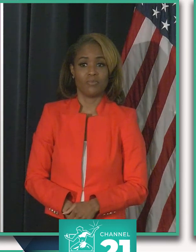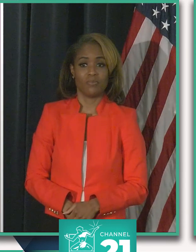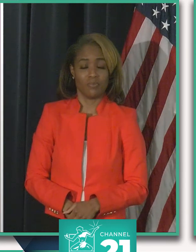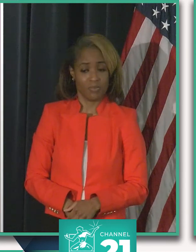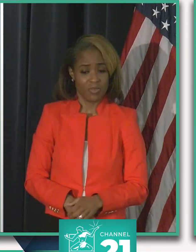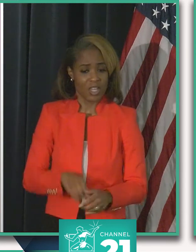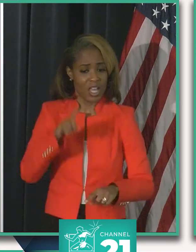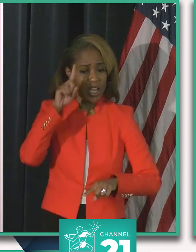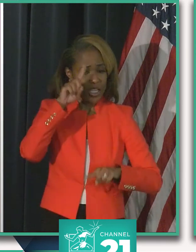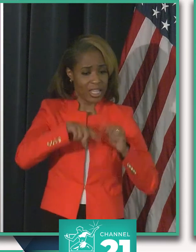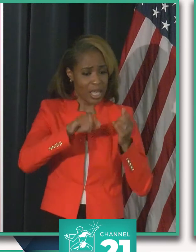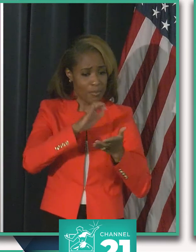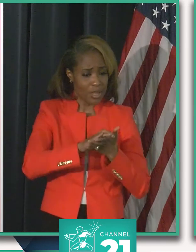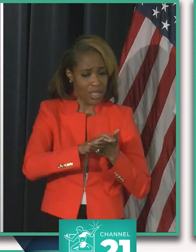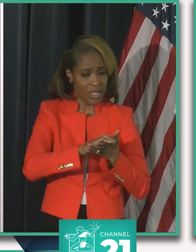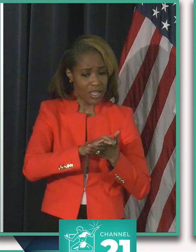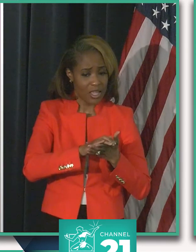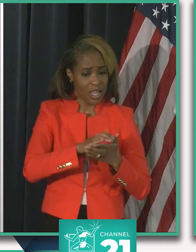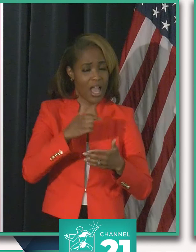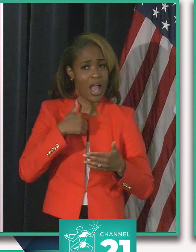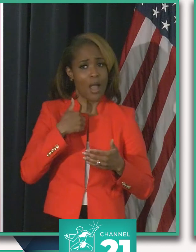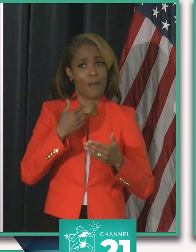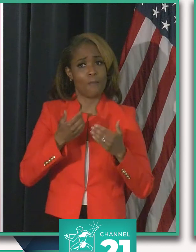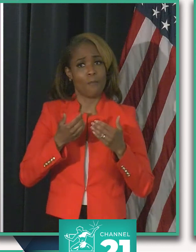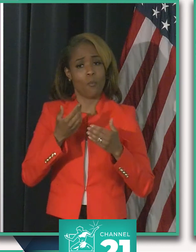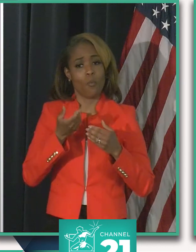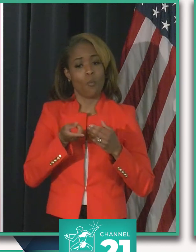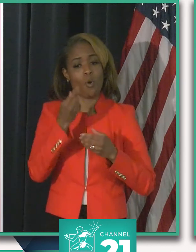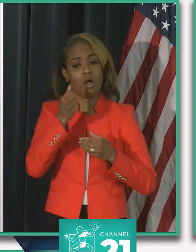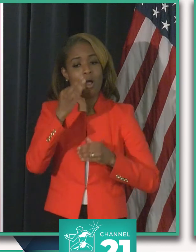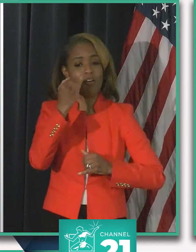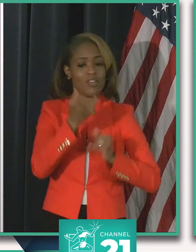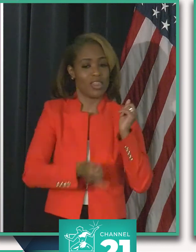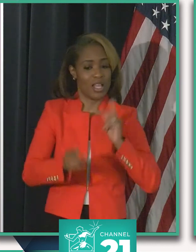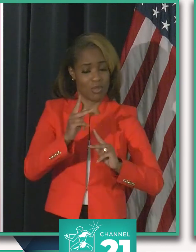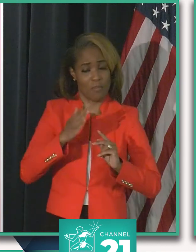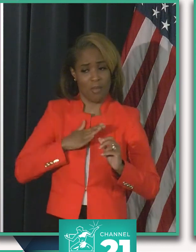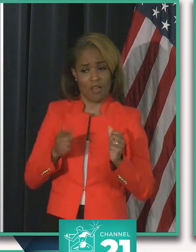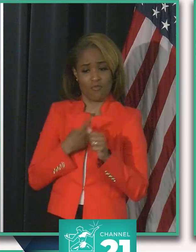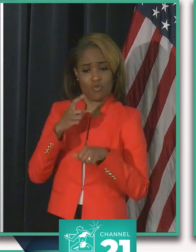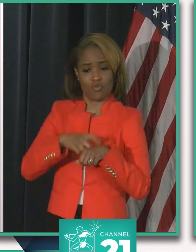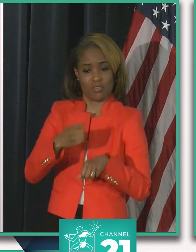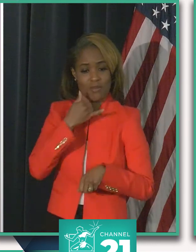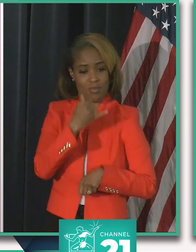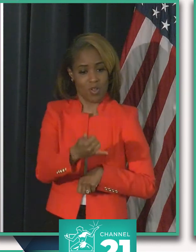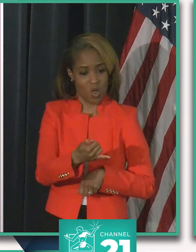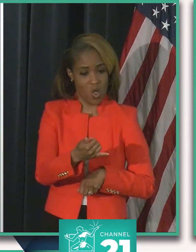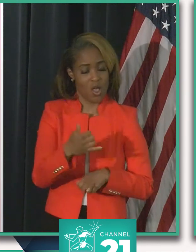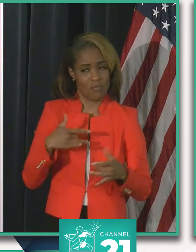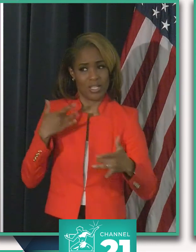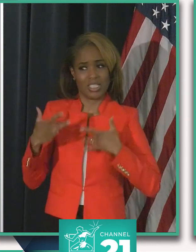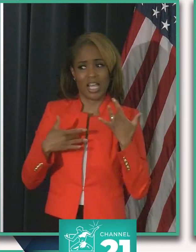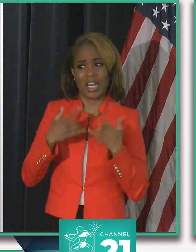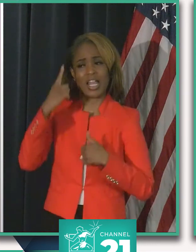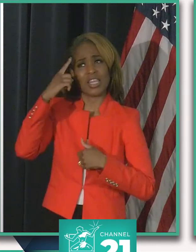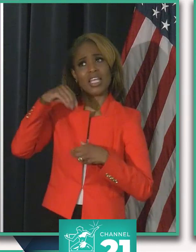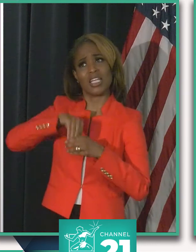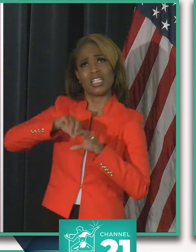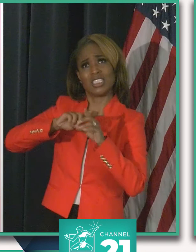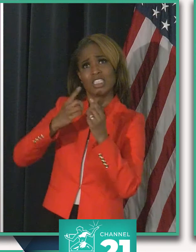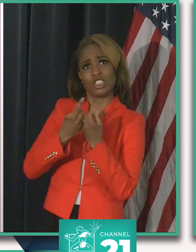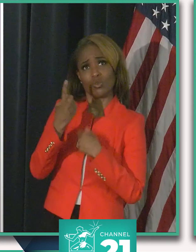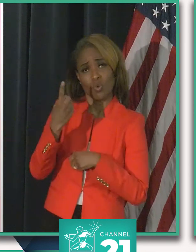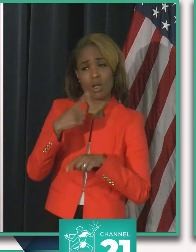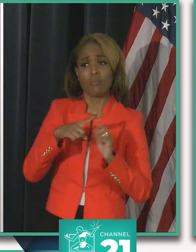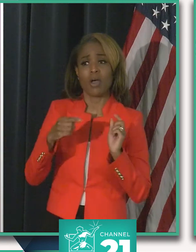I can't believe it. I'm going to be one of the last people. This is my first time calling. Very excited. I think I'm in District 1. So